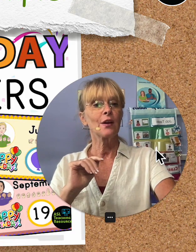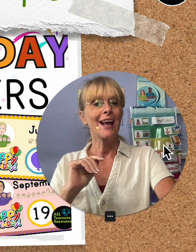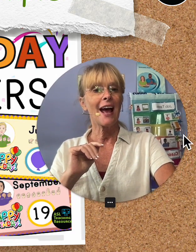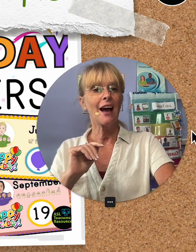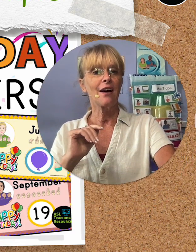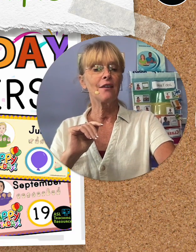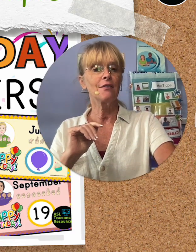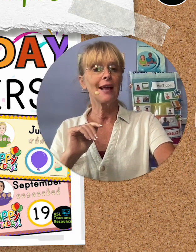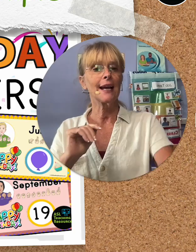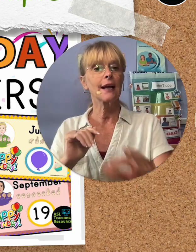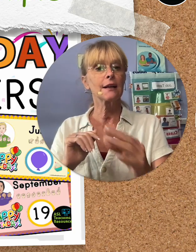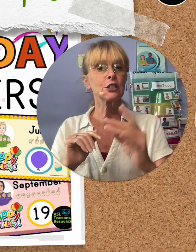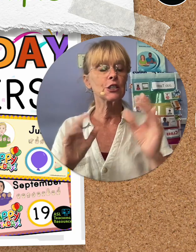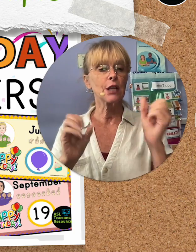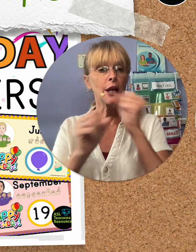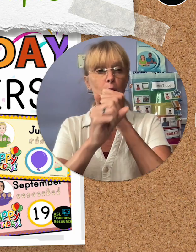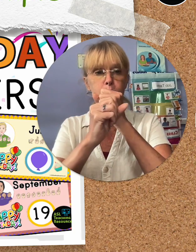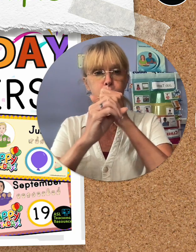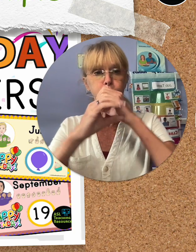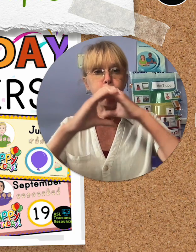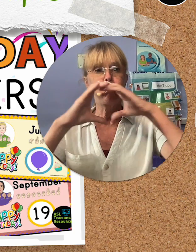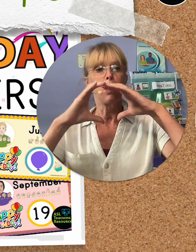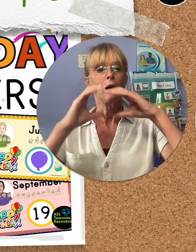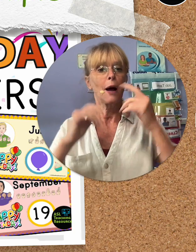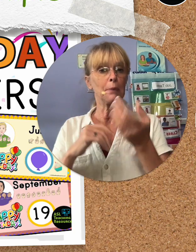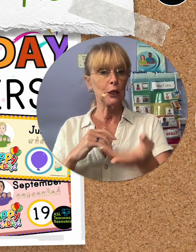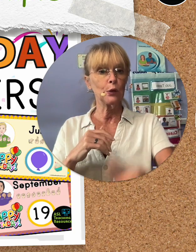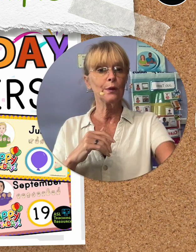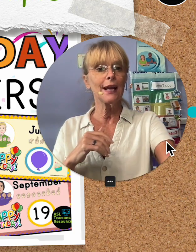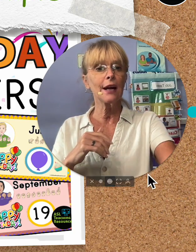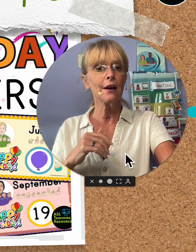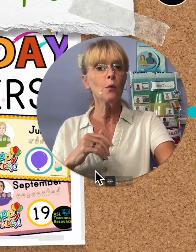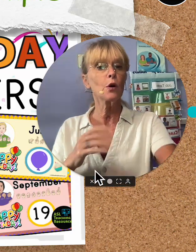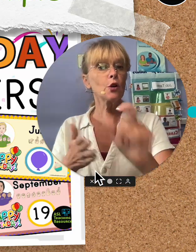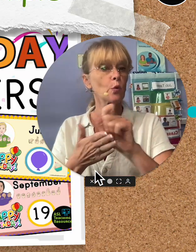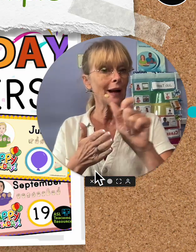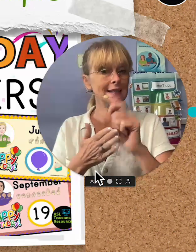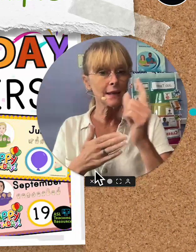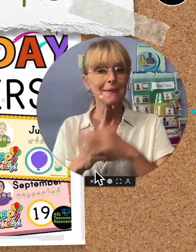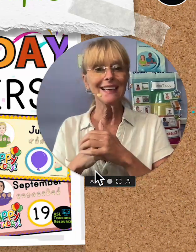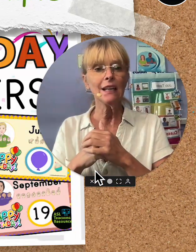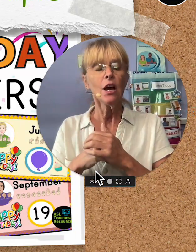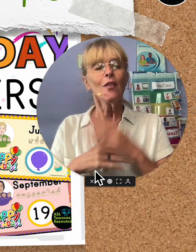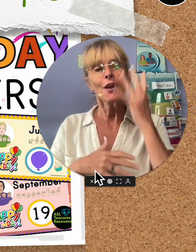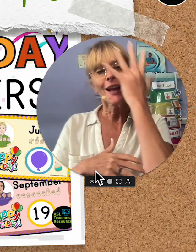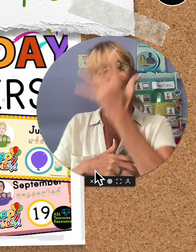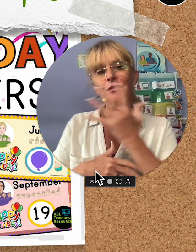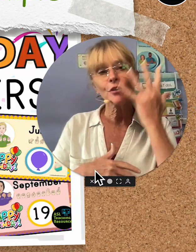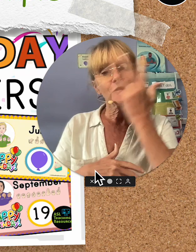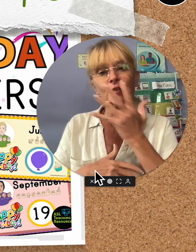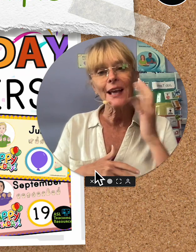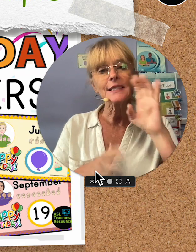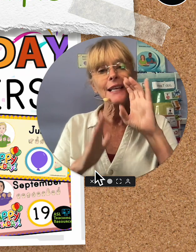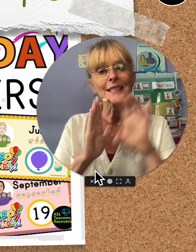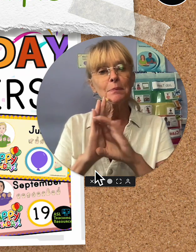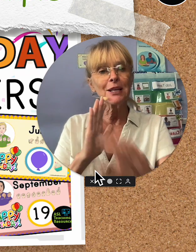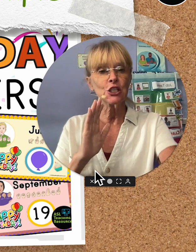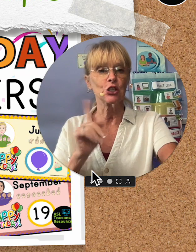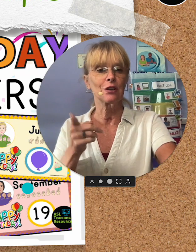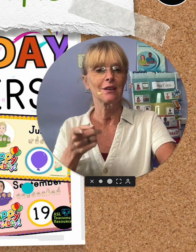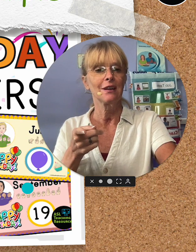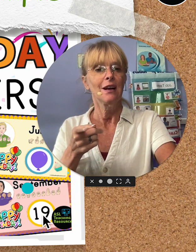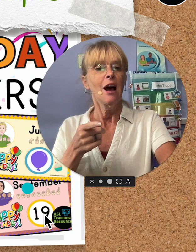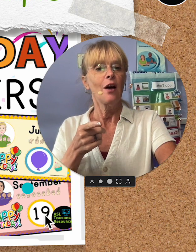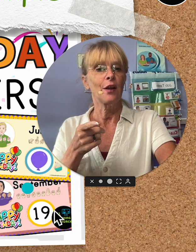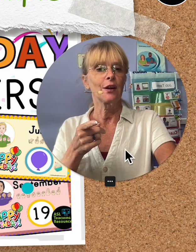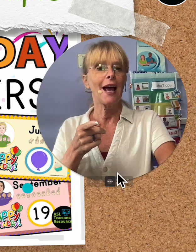Are they going to have like just a balloon there where you write something? They're going to have their face as a